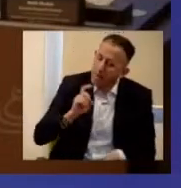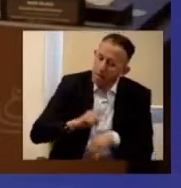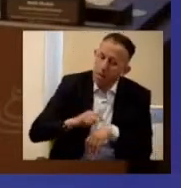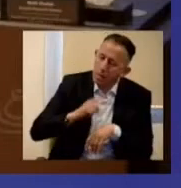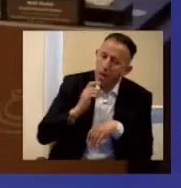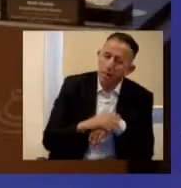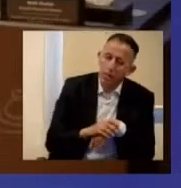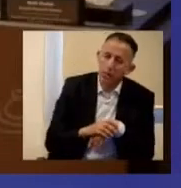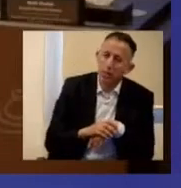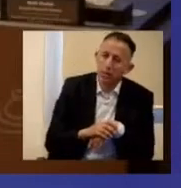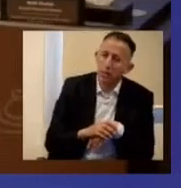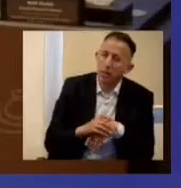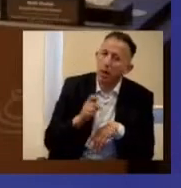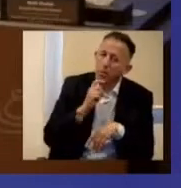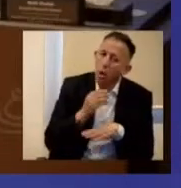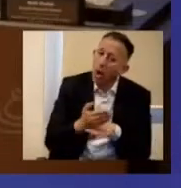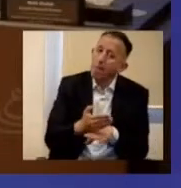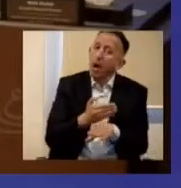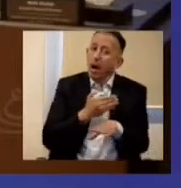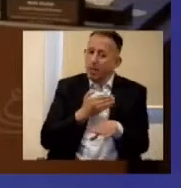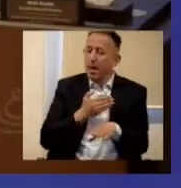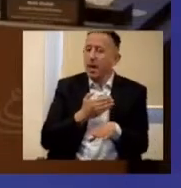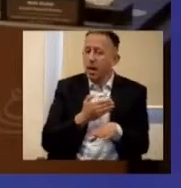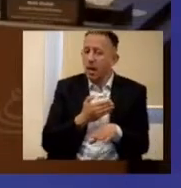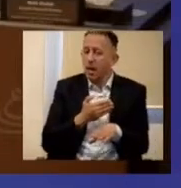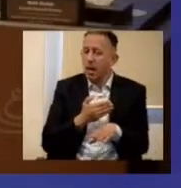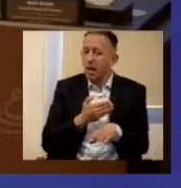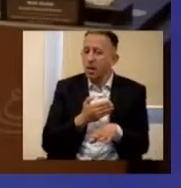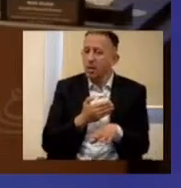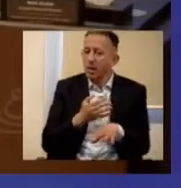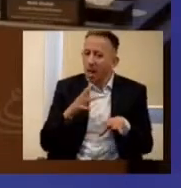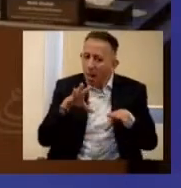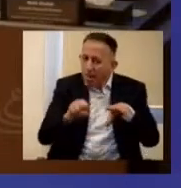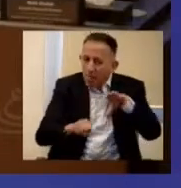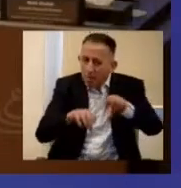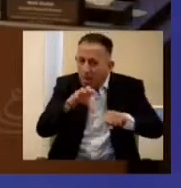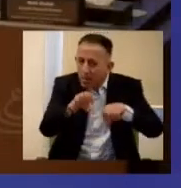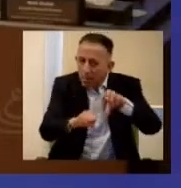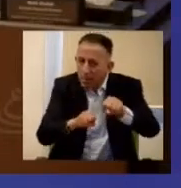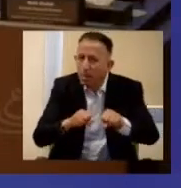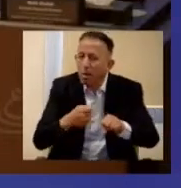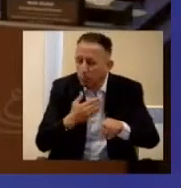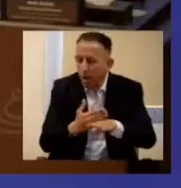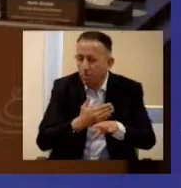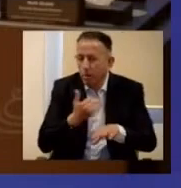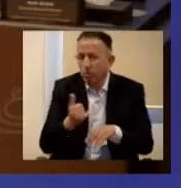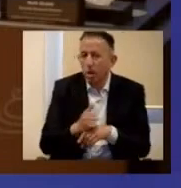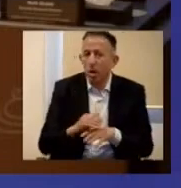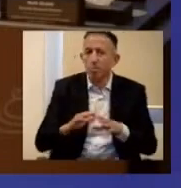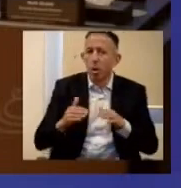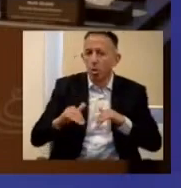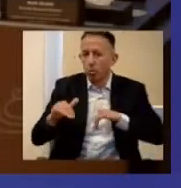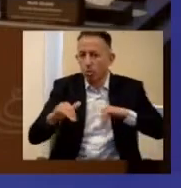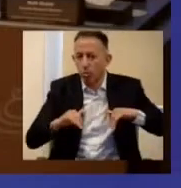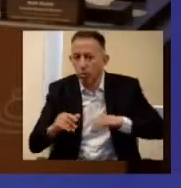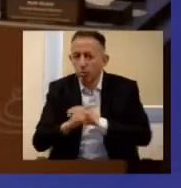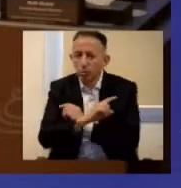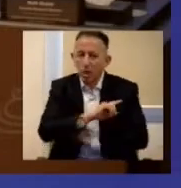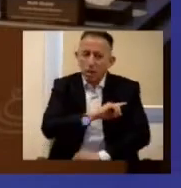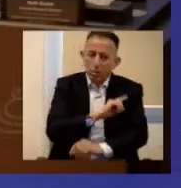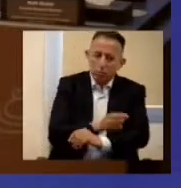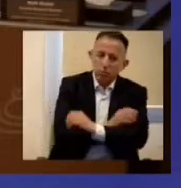to have more capabilities packed into an integration of number